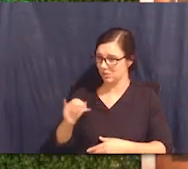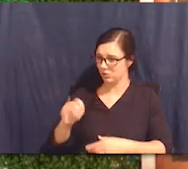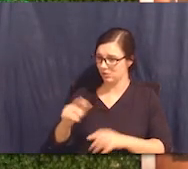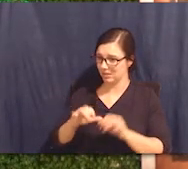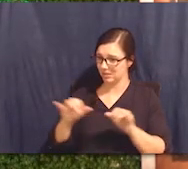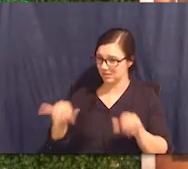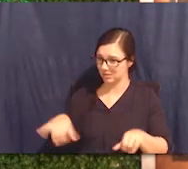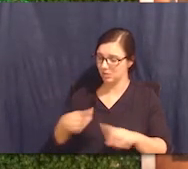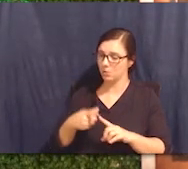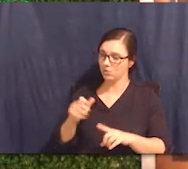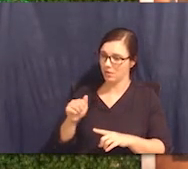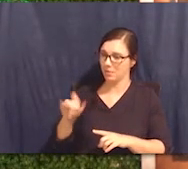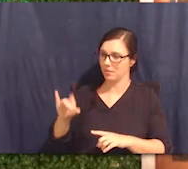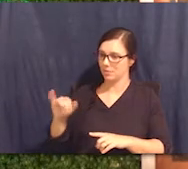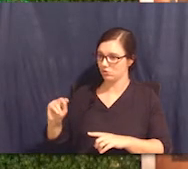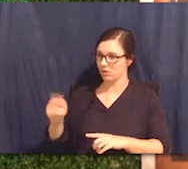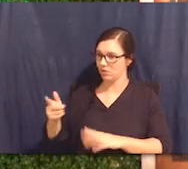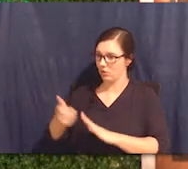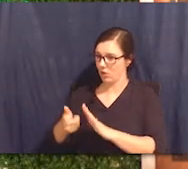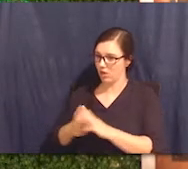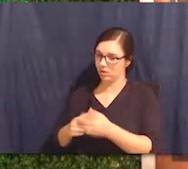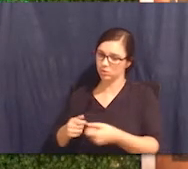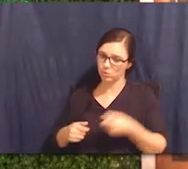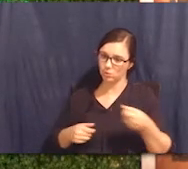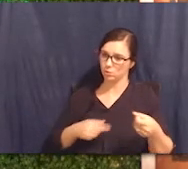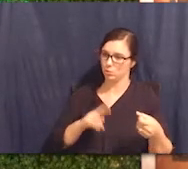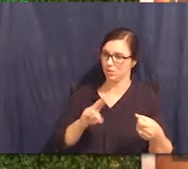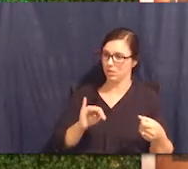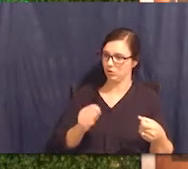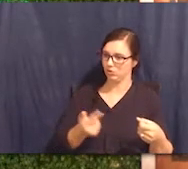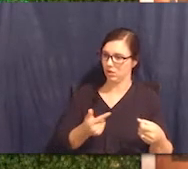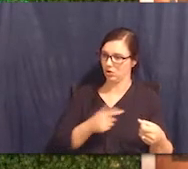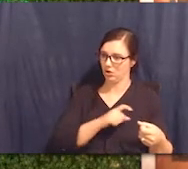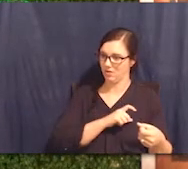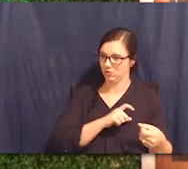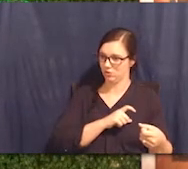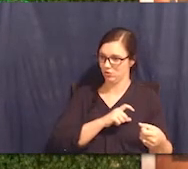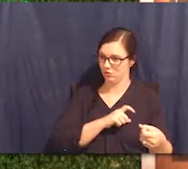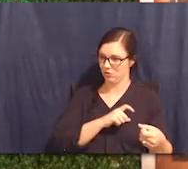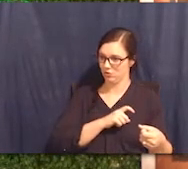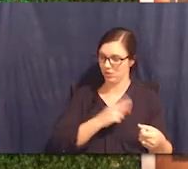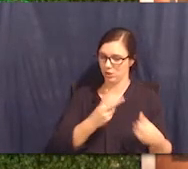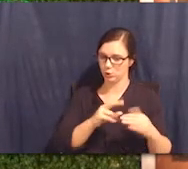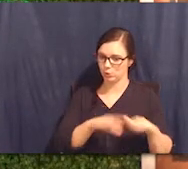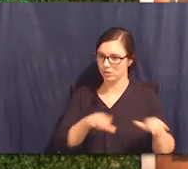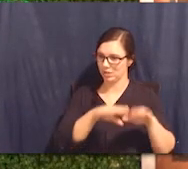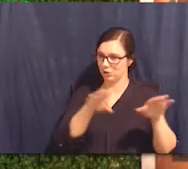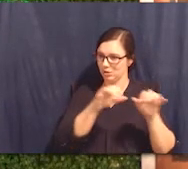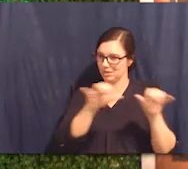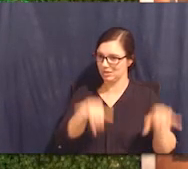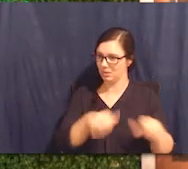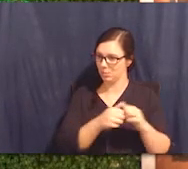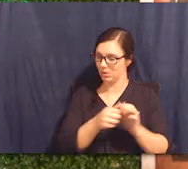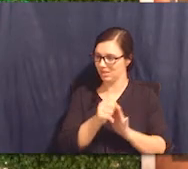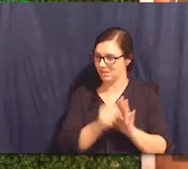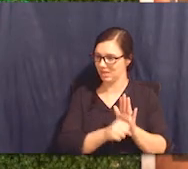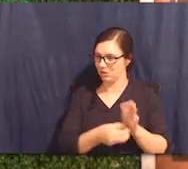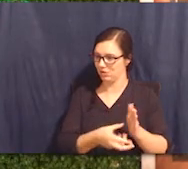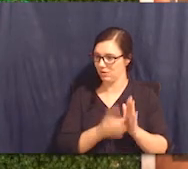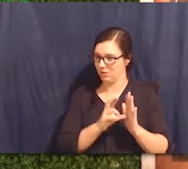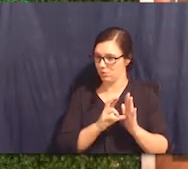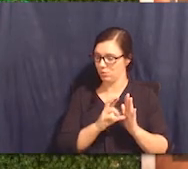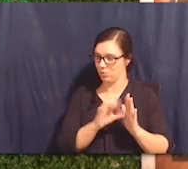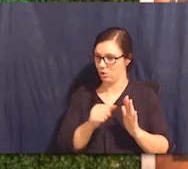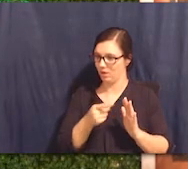from administrative law judges to hearing officers and a two-tier system with a state review